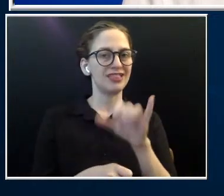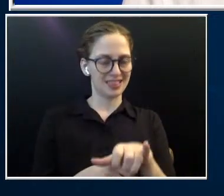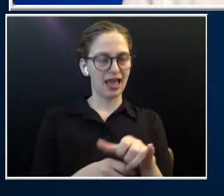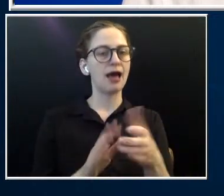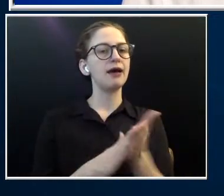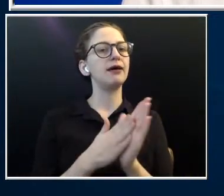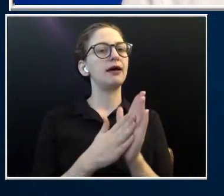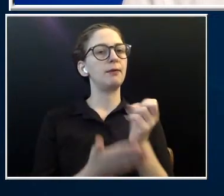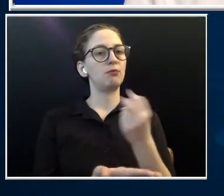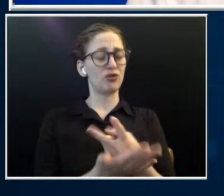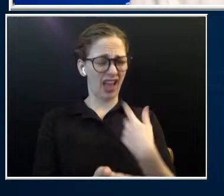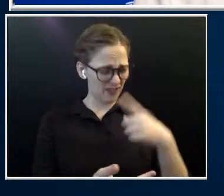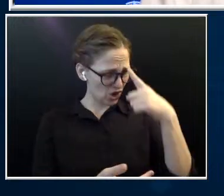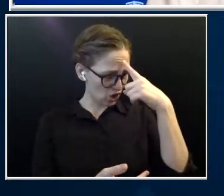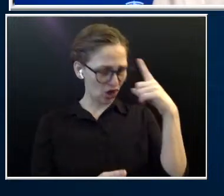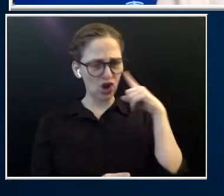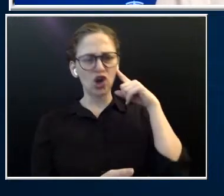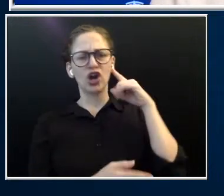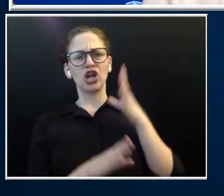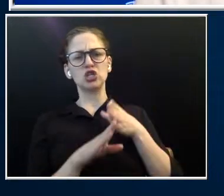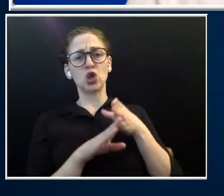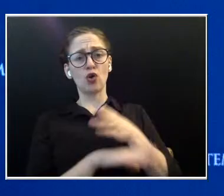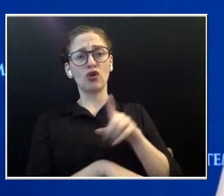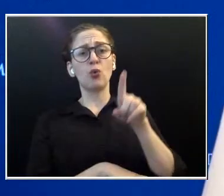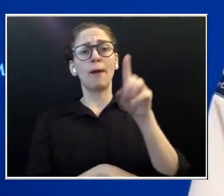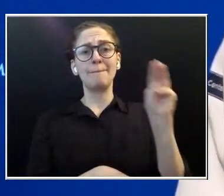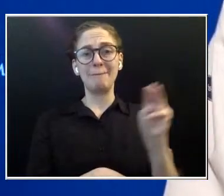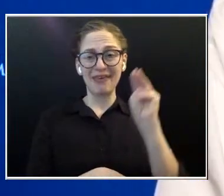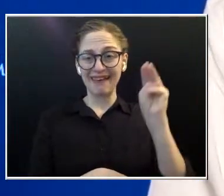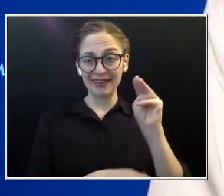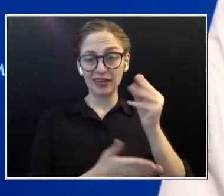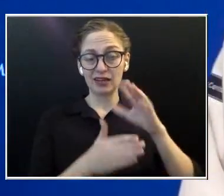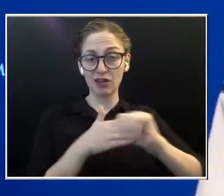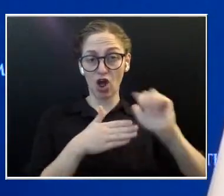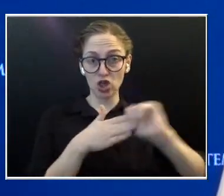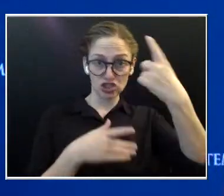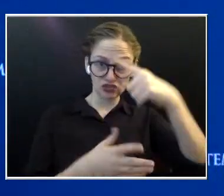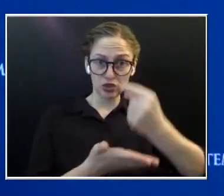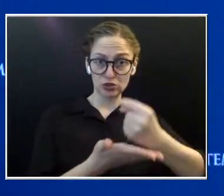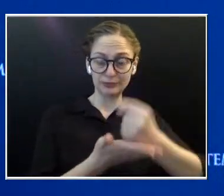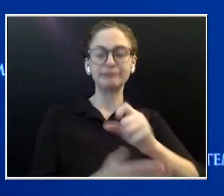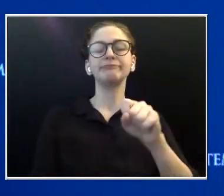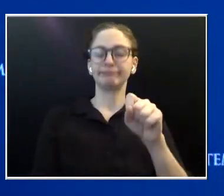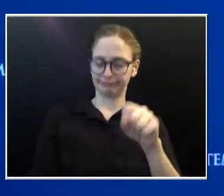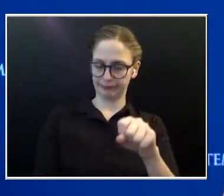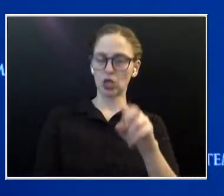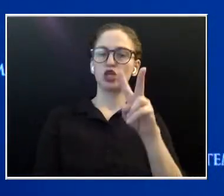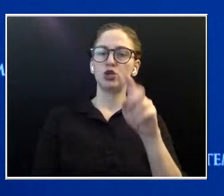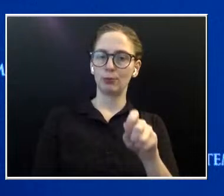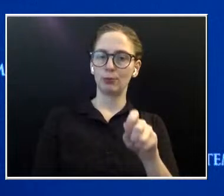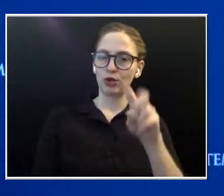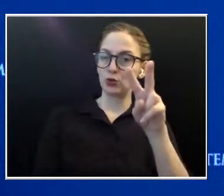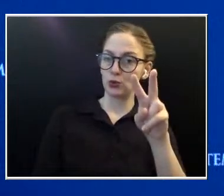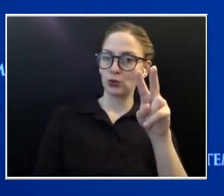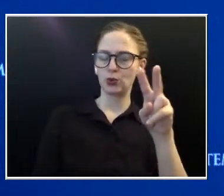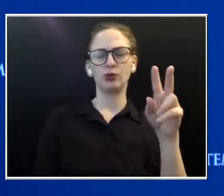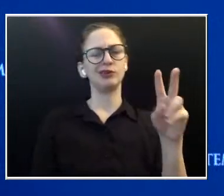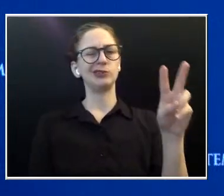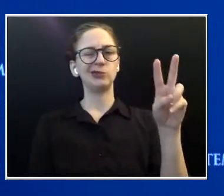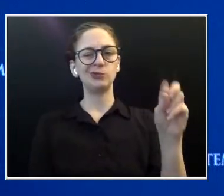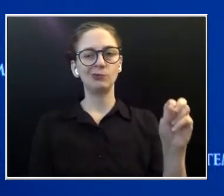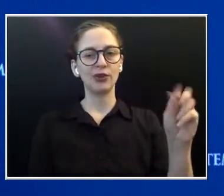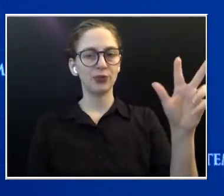course. Is that what you're hearing as well? Yes, $2.2 to $3.1 million. So they're different costs. There has